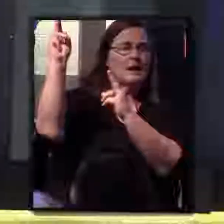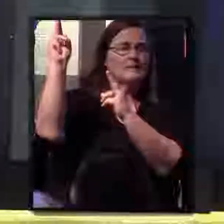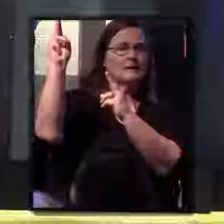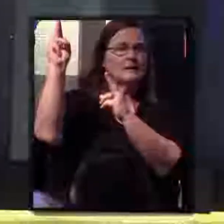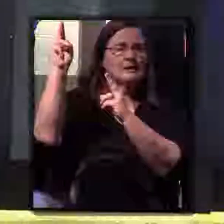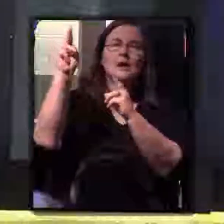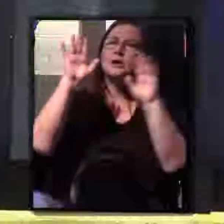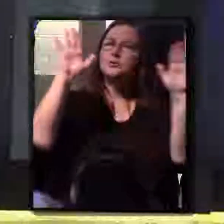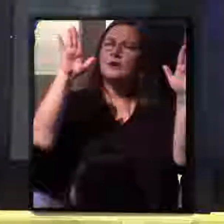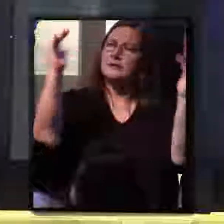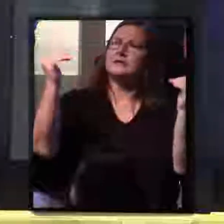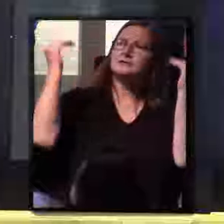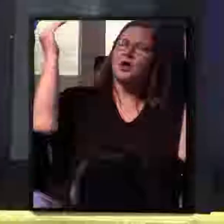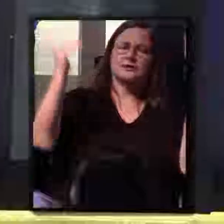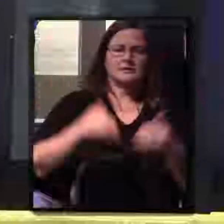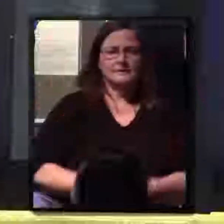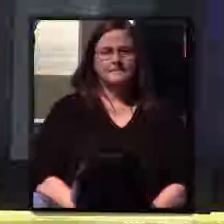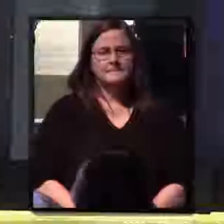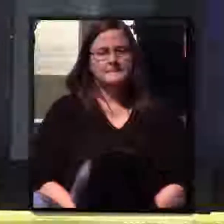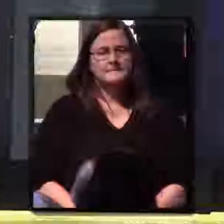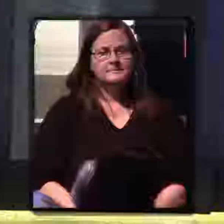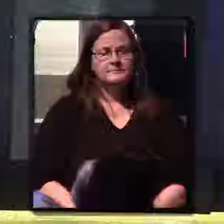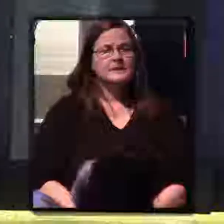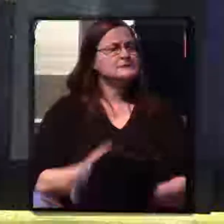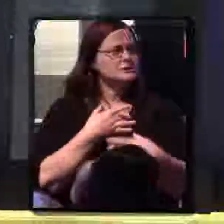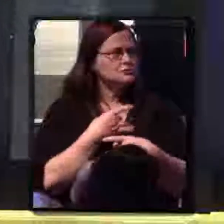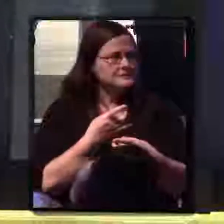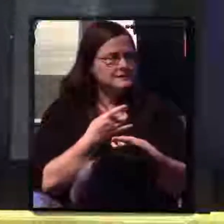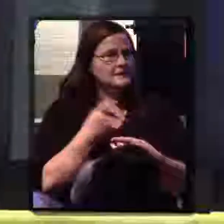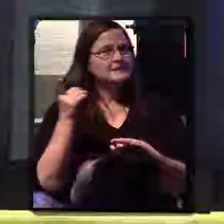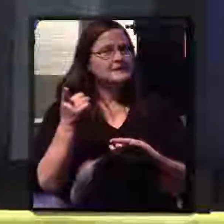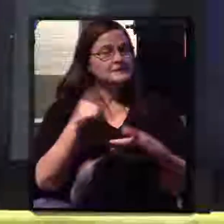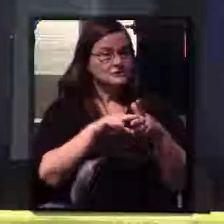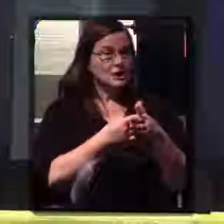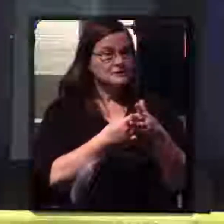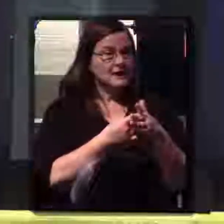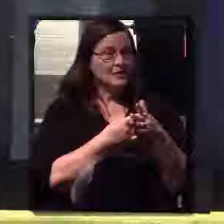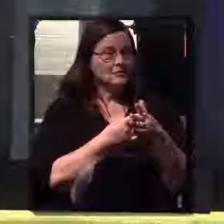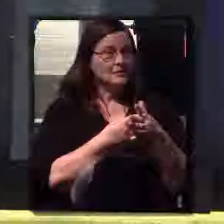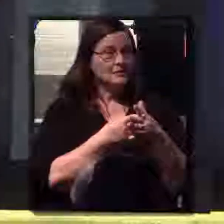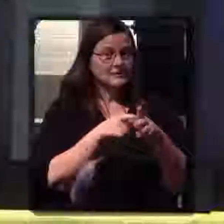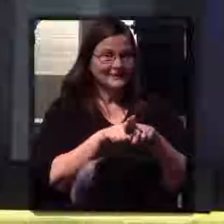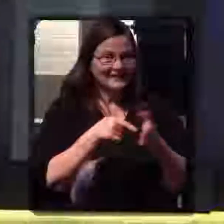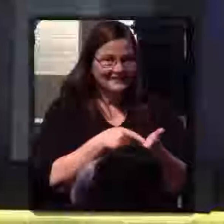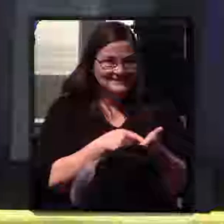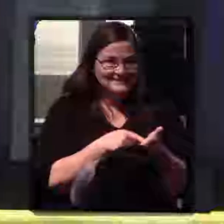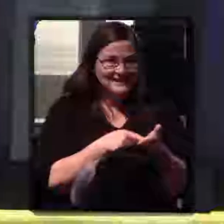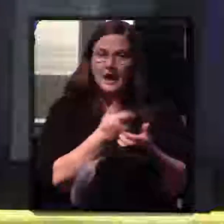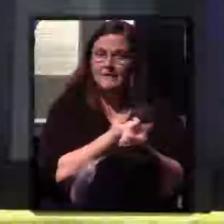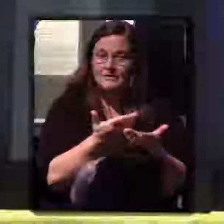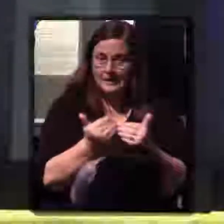And he says, he will be high and lifted up and greatly exalted. Now, it's so interesting that